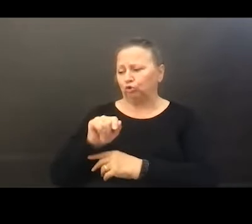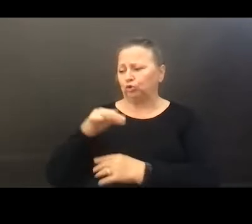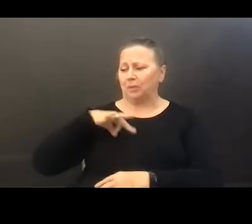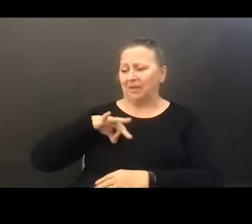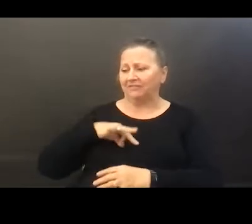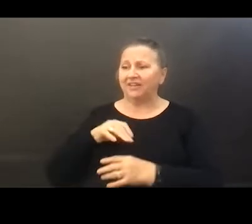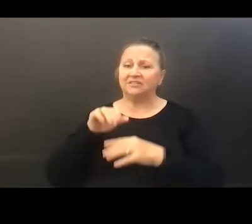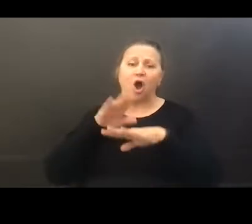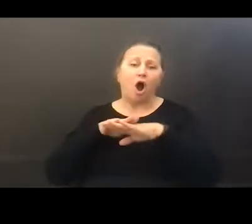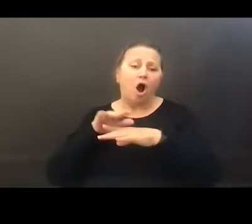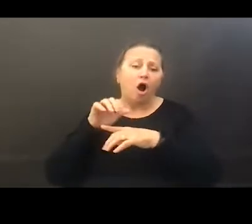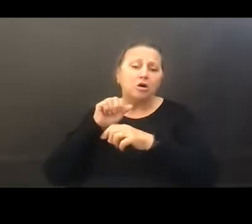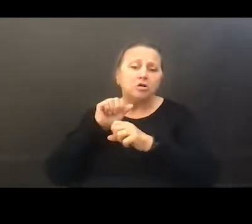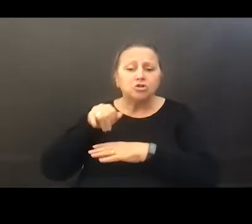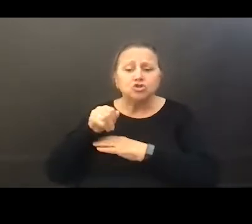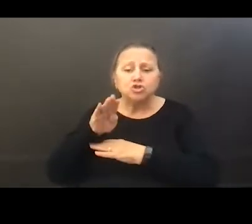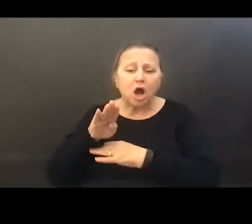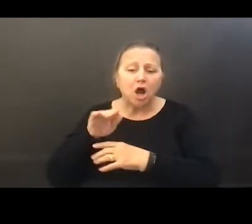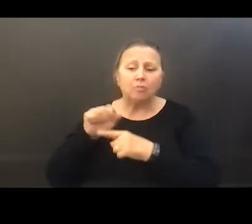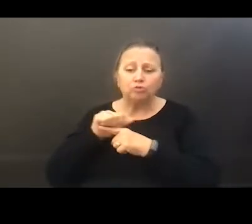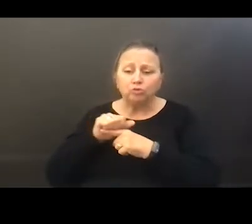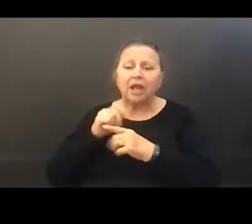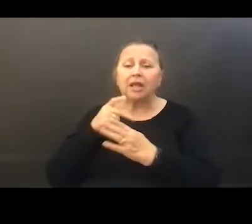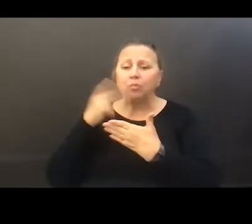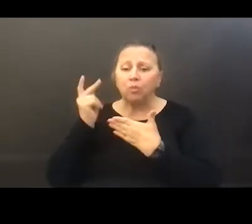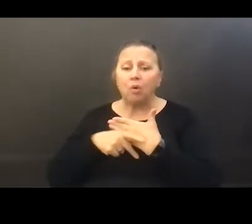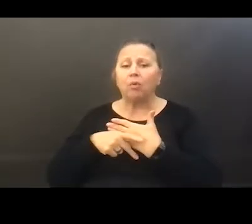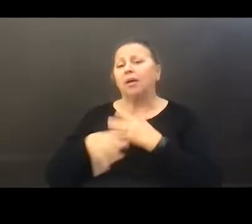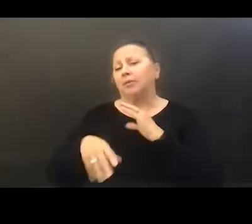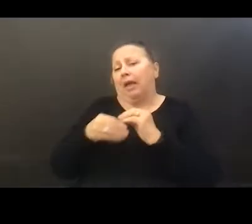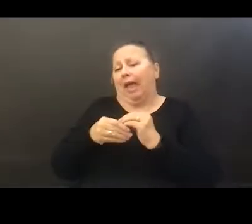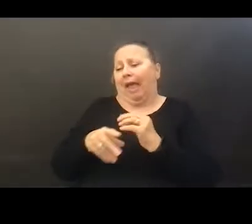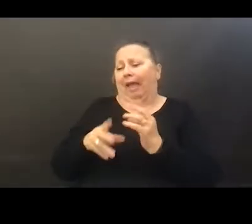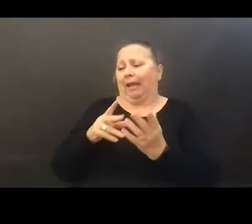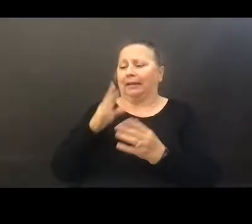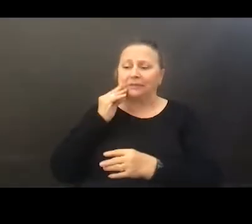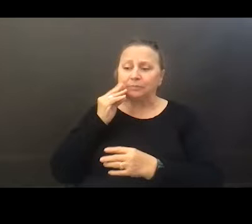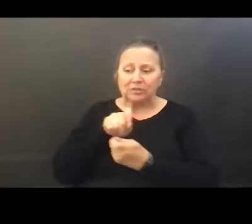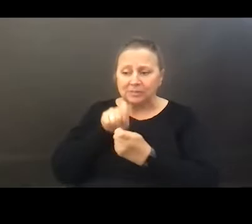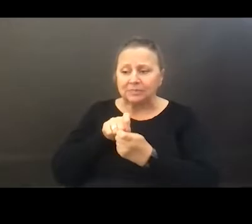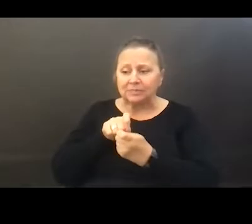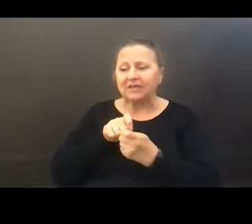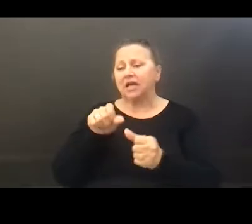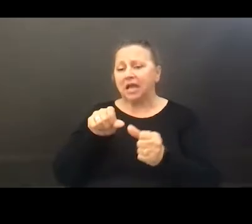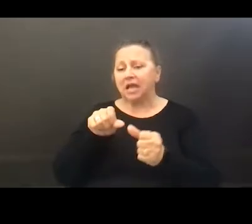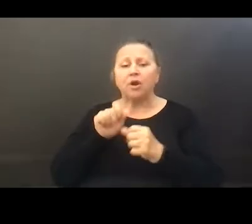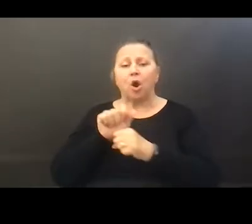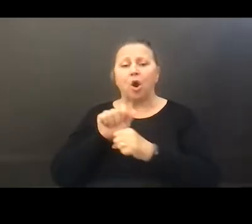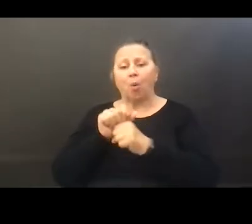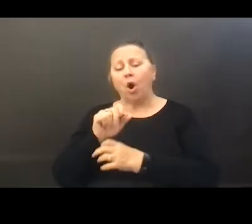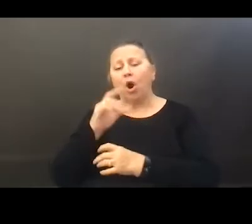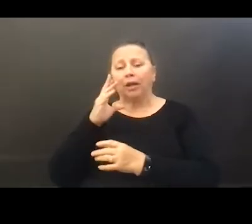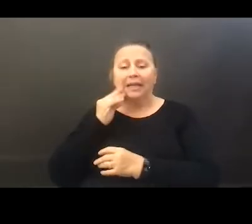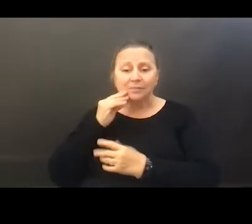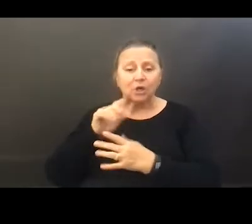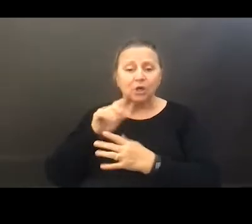on-the-job training programs for you to get you additional experience in a certain area, or we can do work experience to get you that first job experience